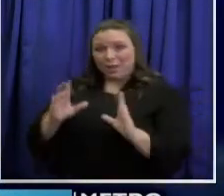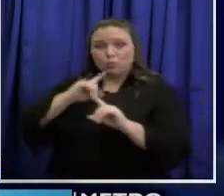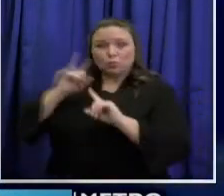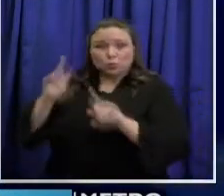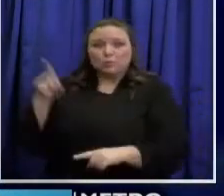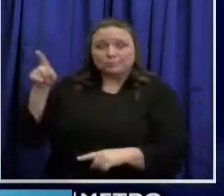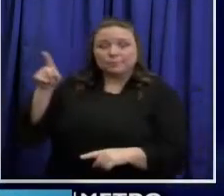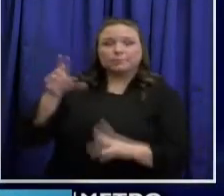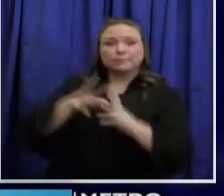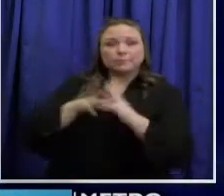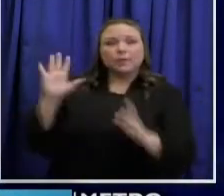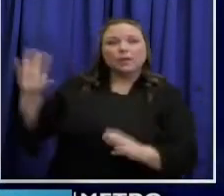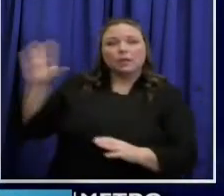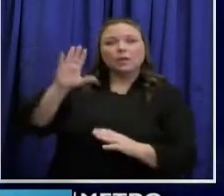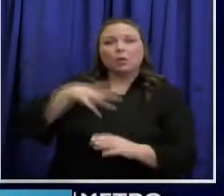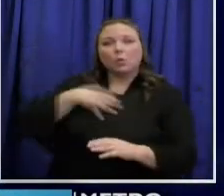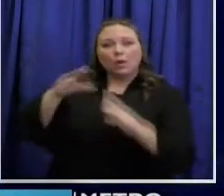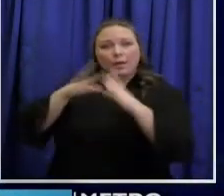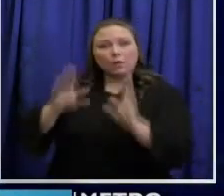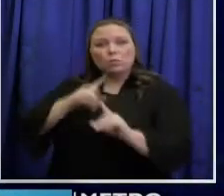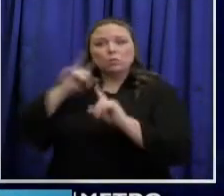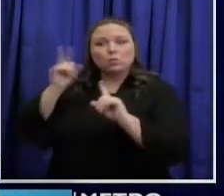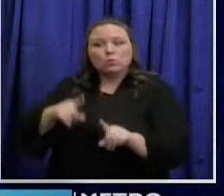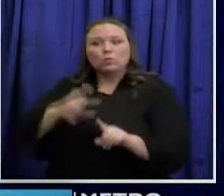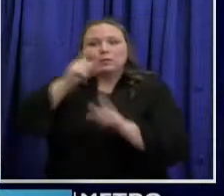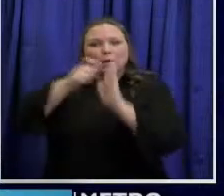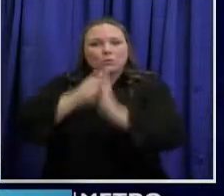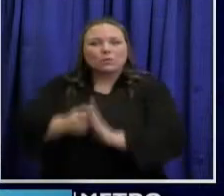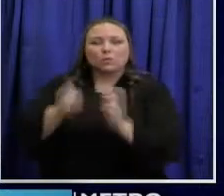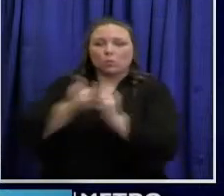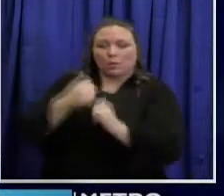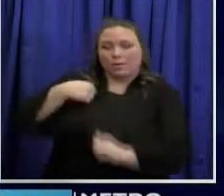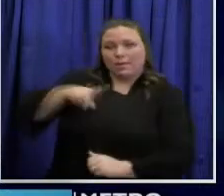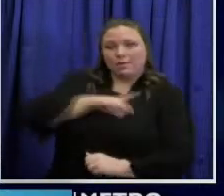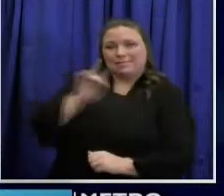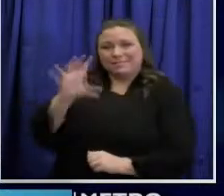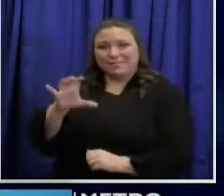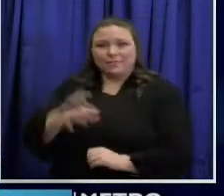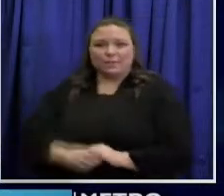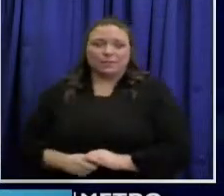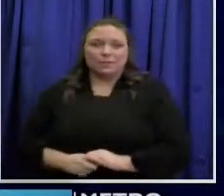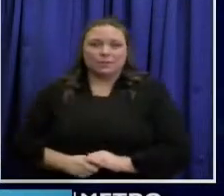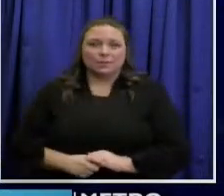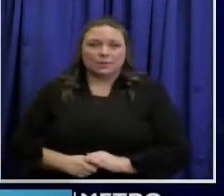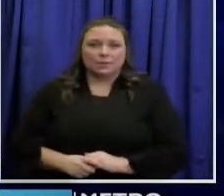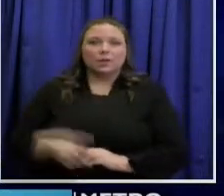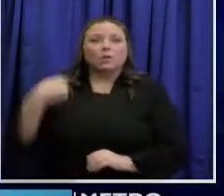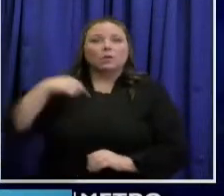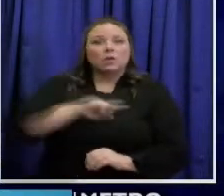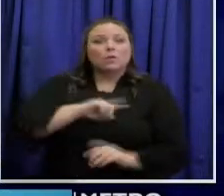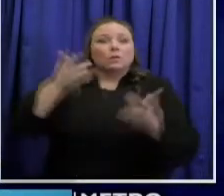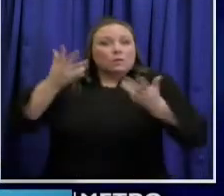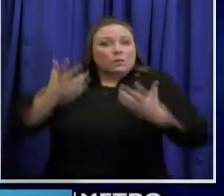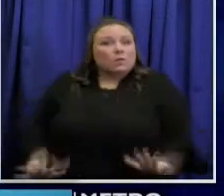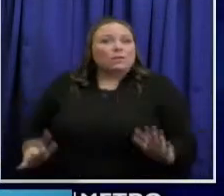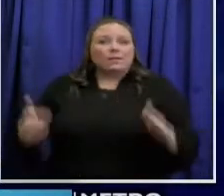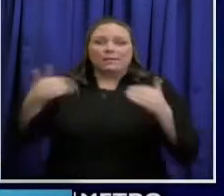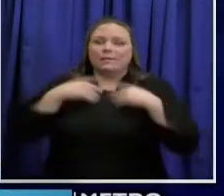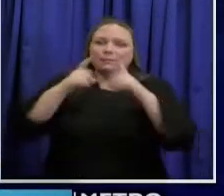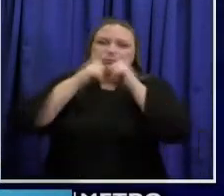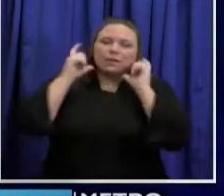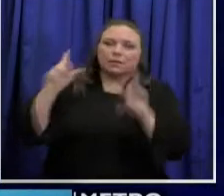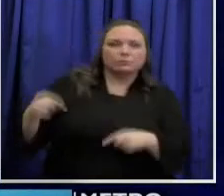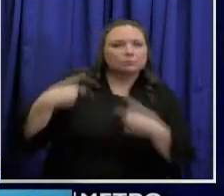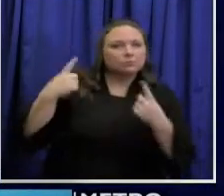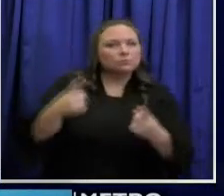report, a lot of that White House report, I do think, is not written with Davidson County in mind. where we've had masks and